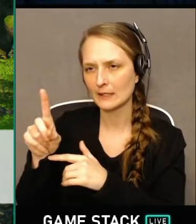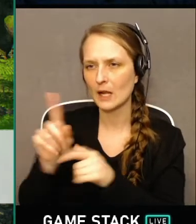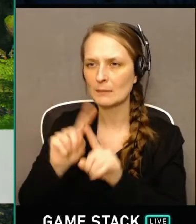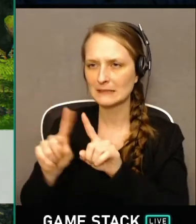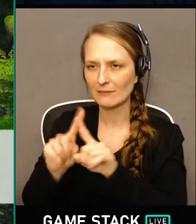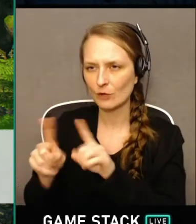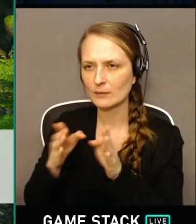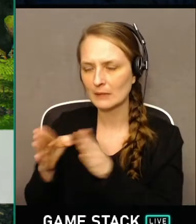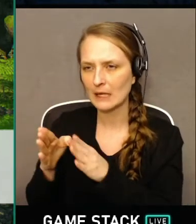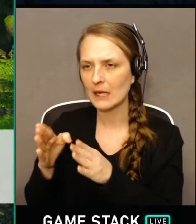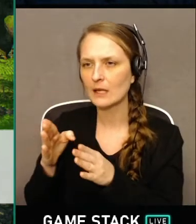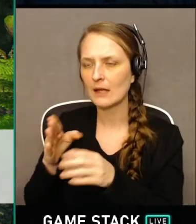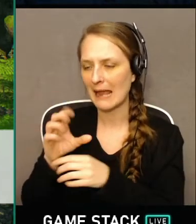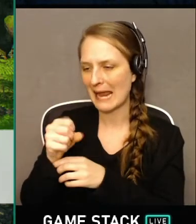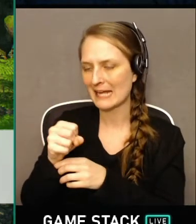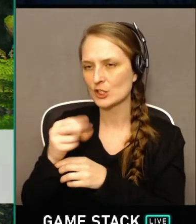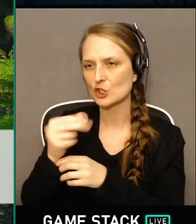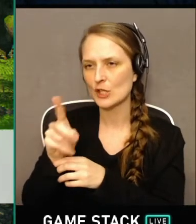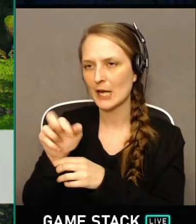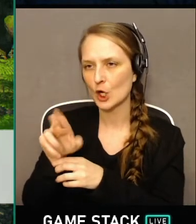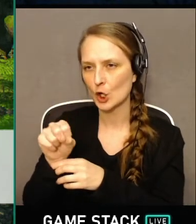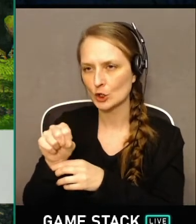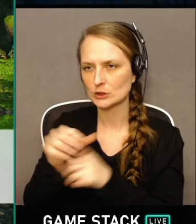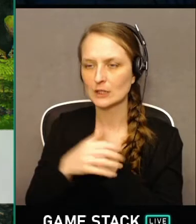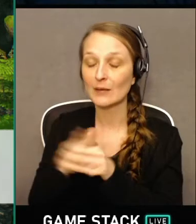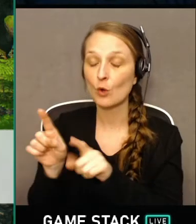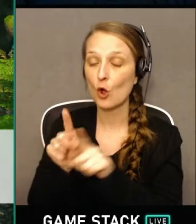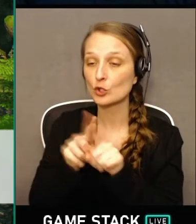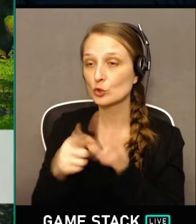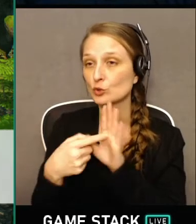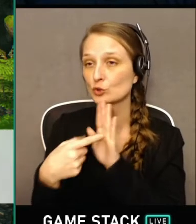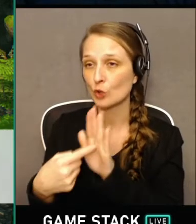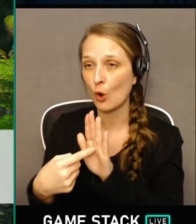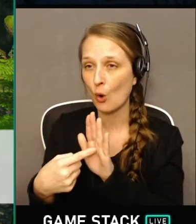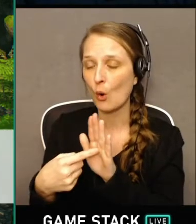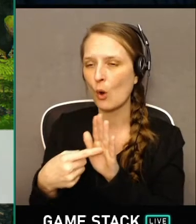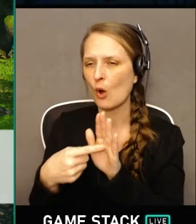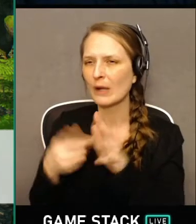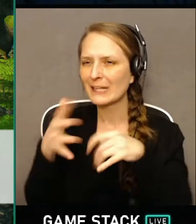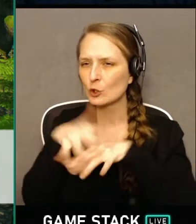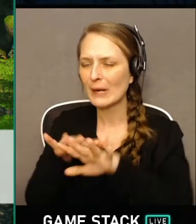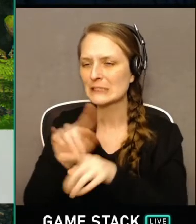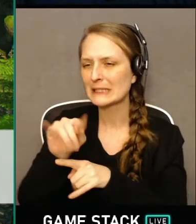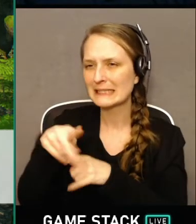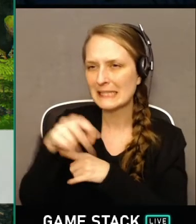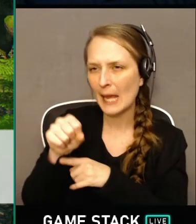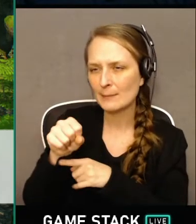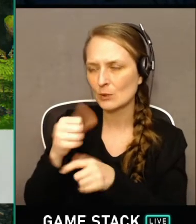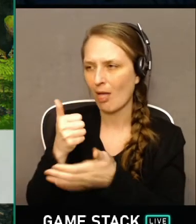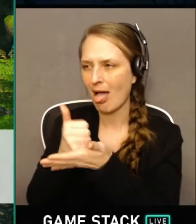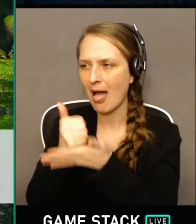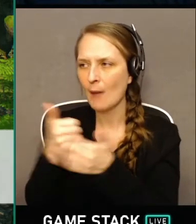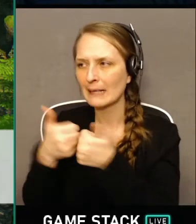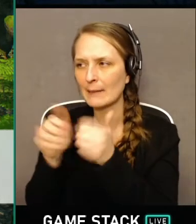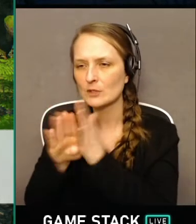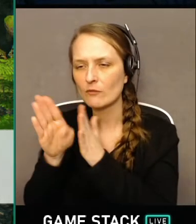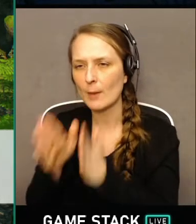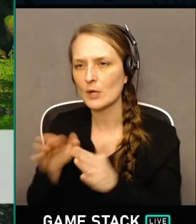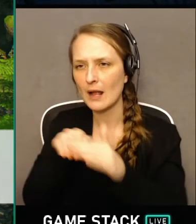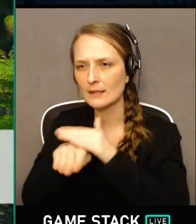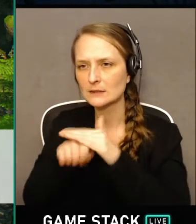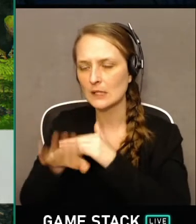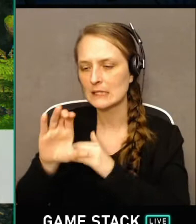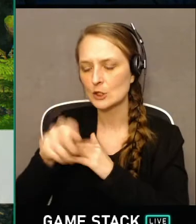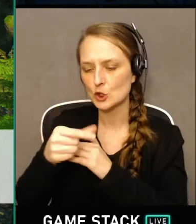compute shaders. He will also share integration tips that can help engine developers assess how much GPU